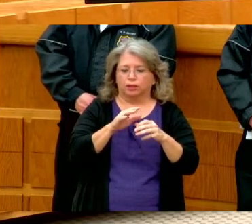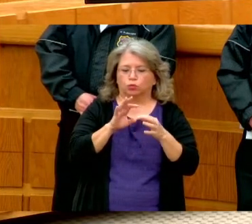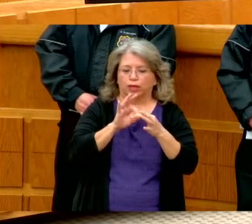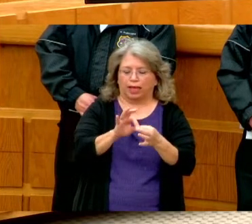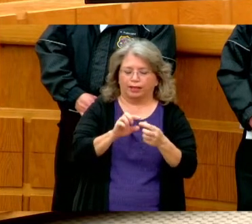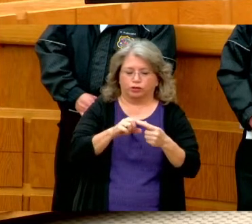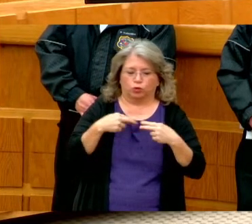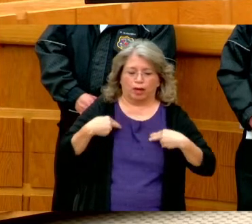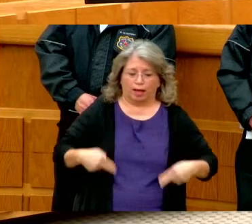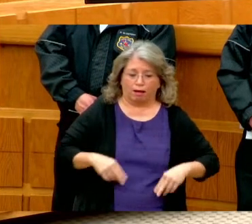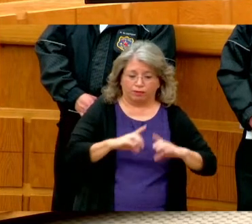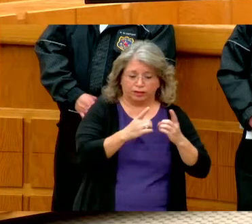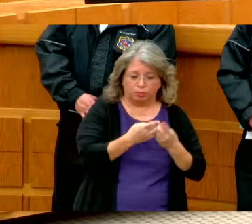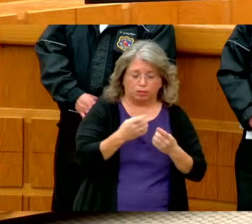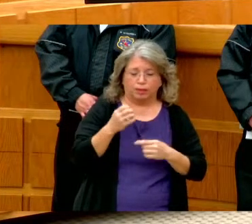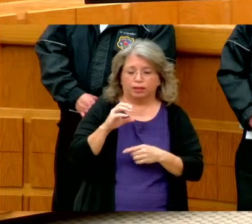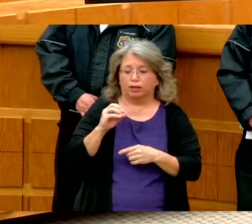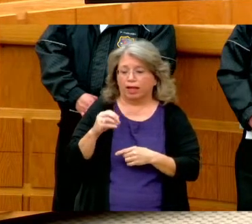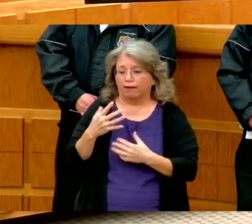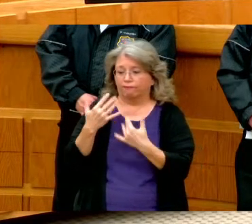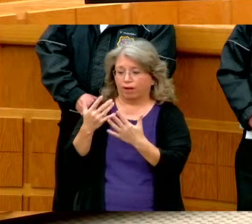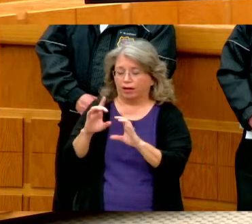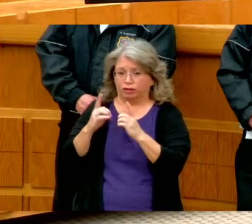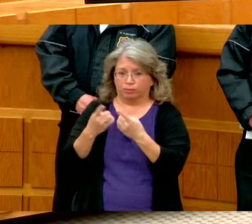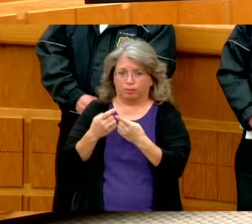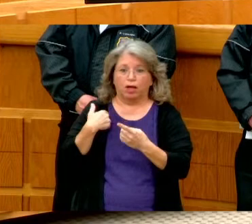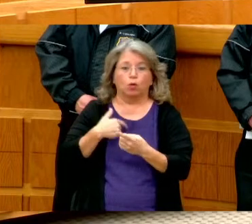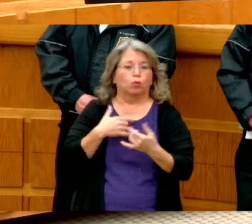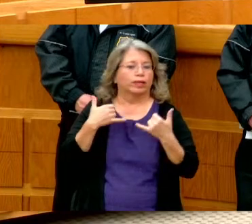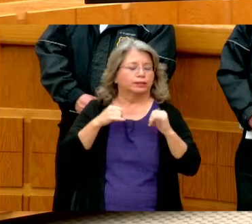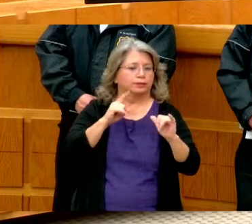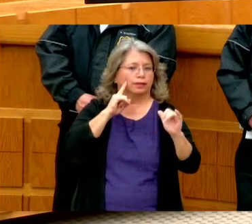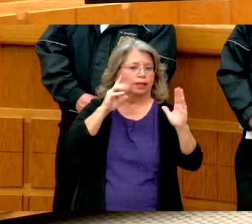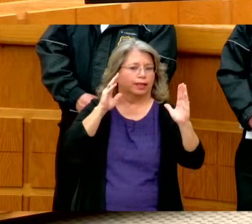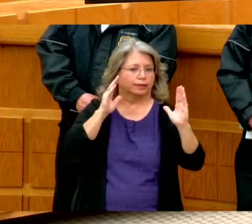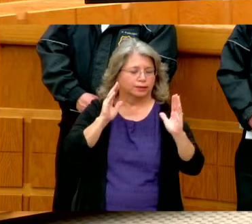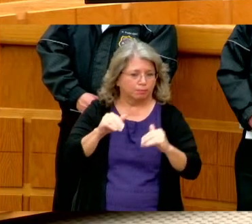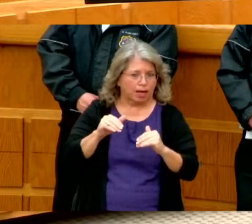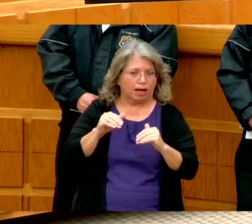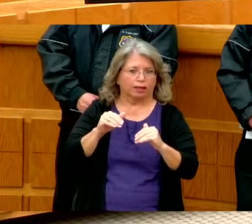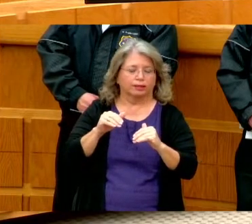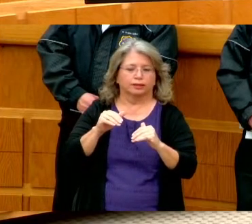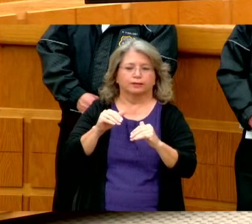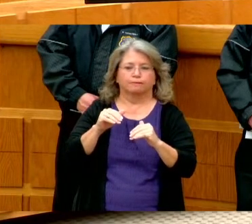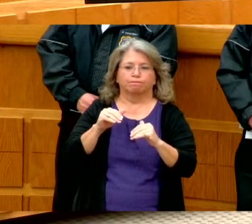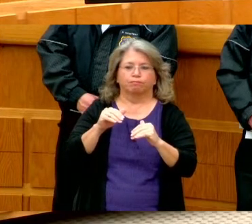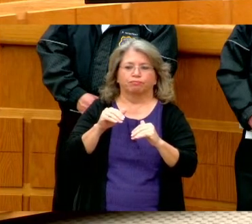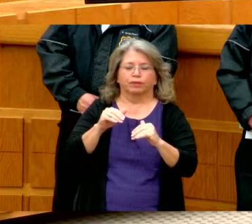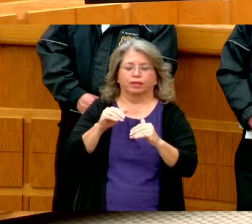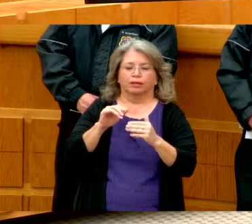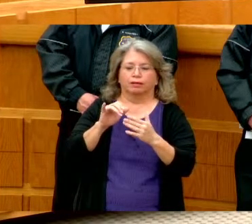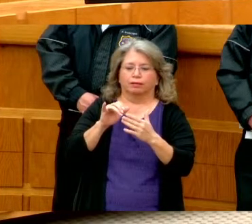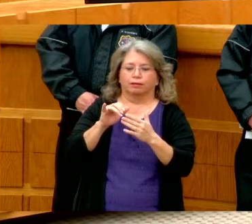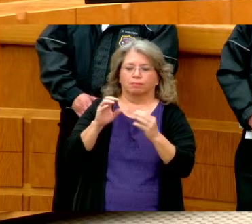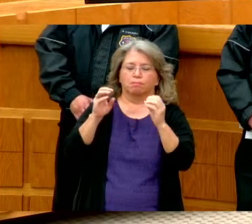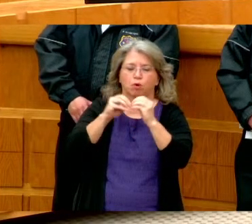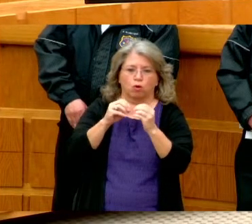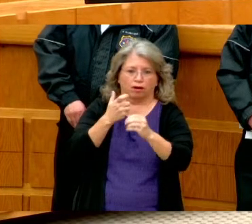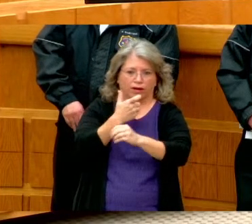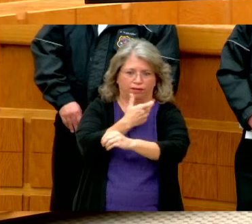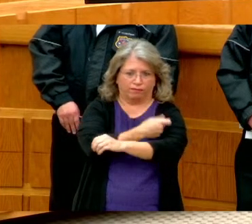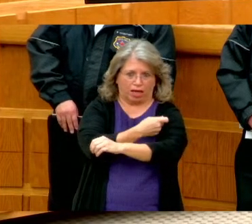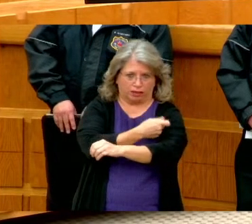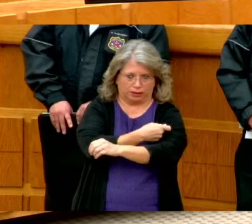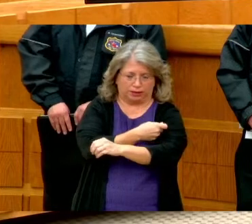actually still expecting doses to come to us at City County Health on that short fuse time period. This